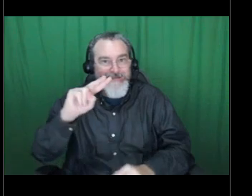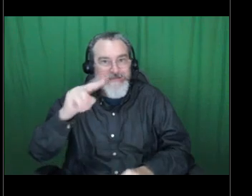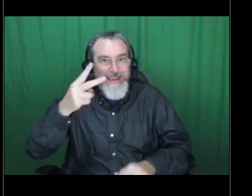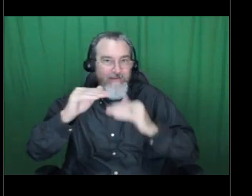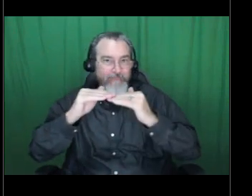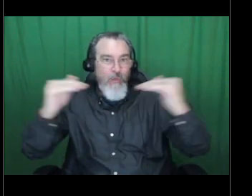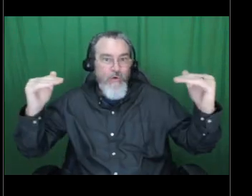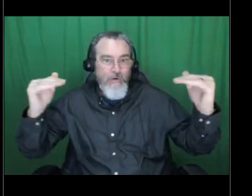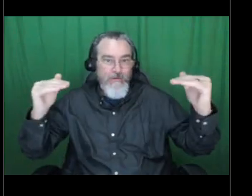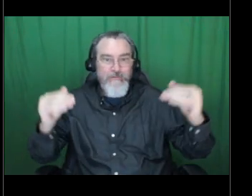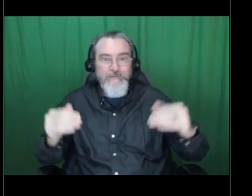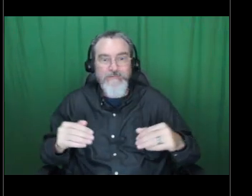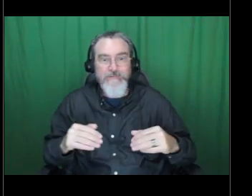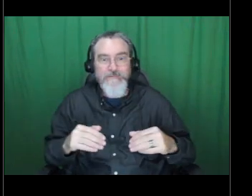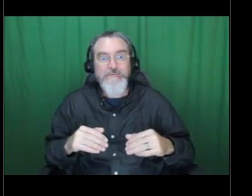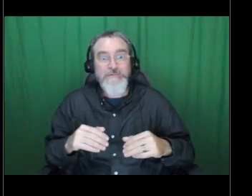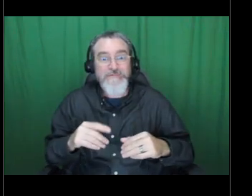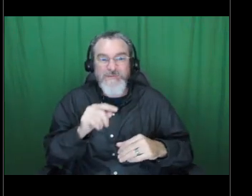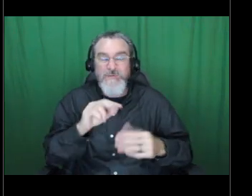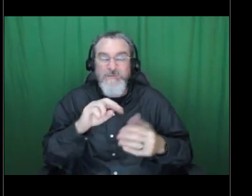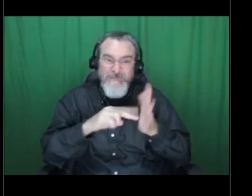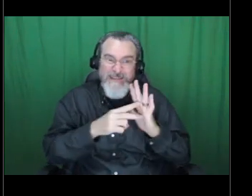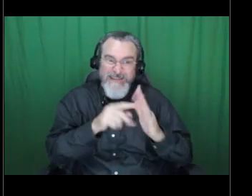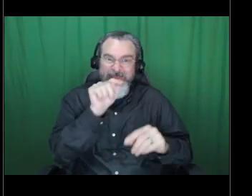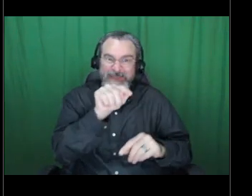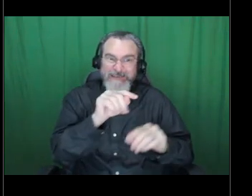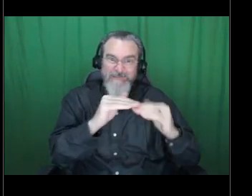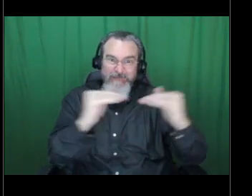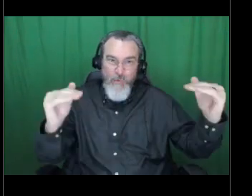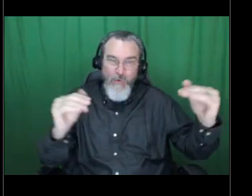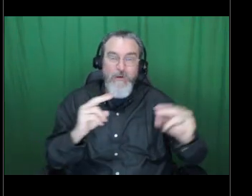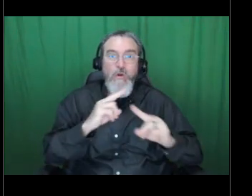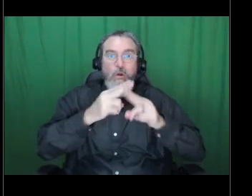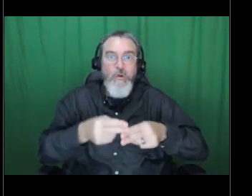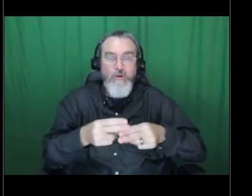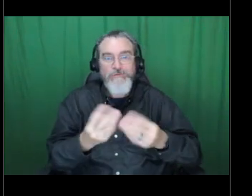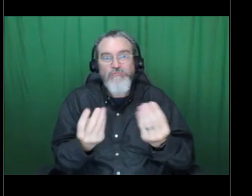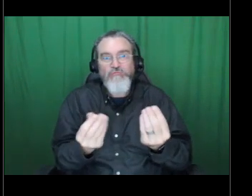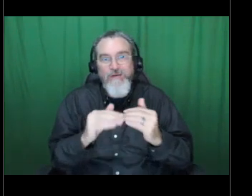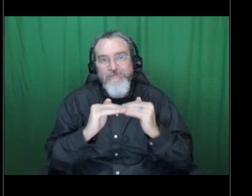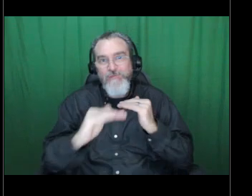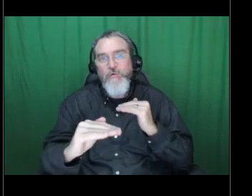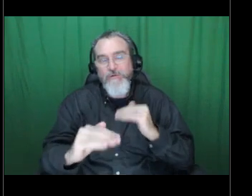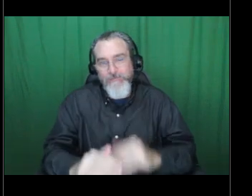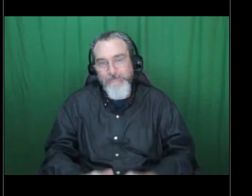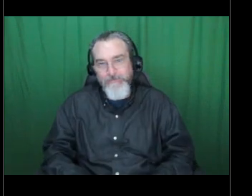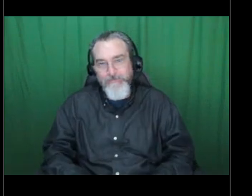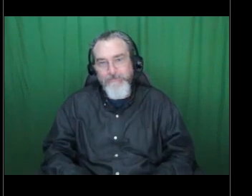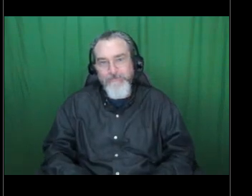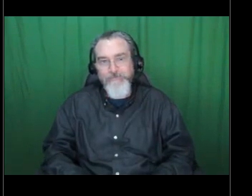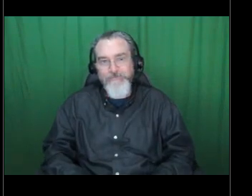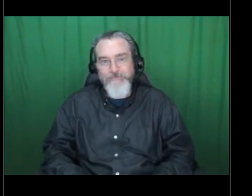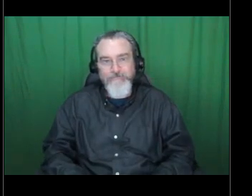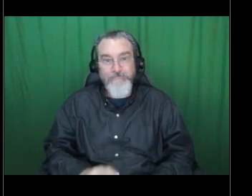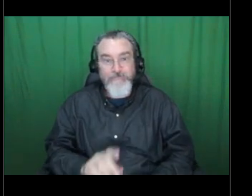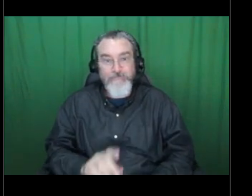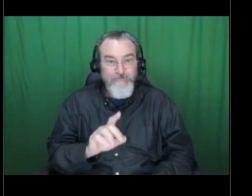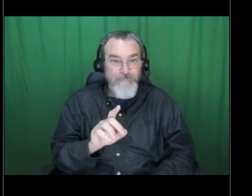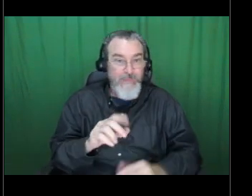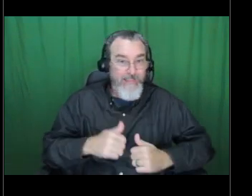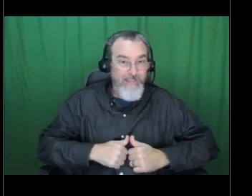this floor to be considered a ground floor. The dwelling units on that floor